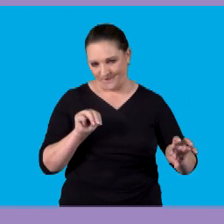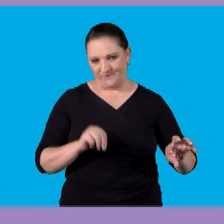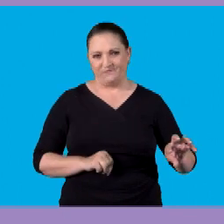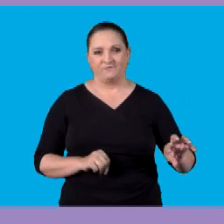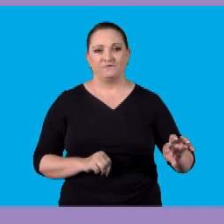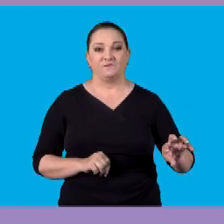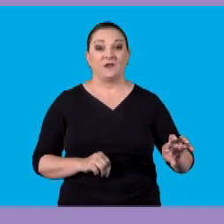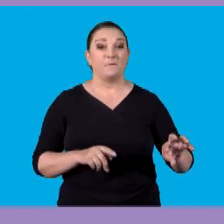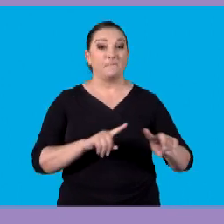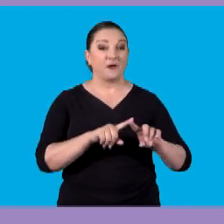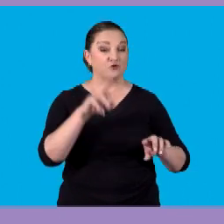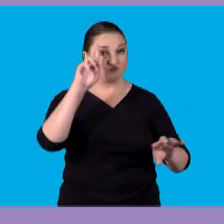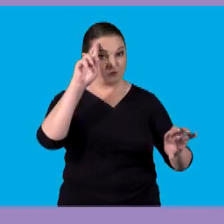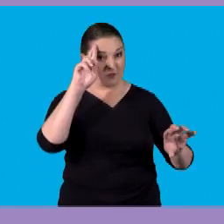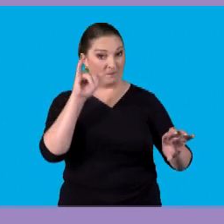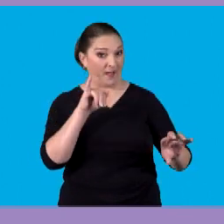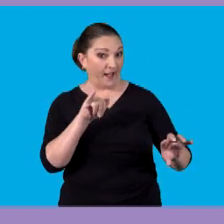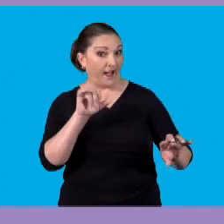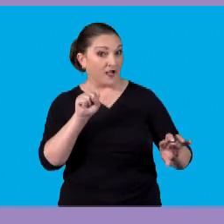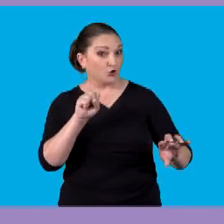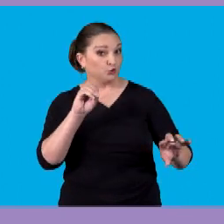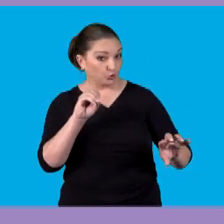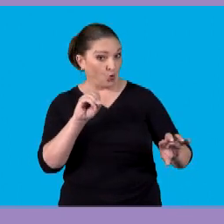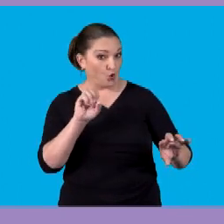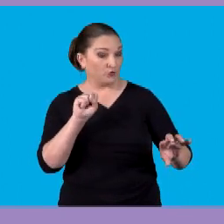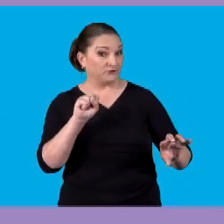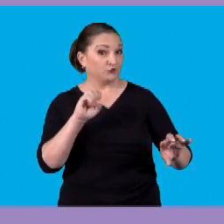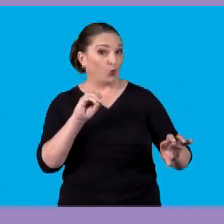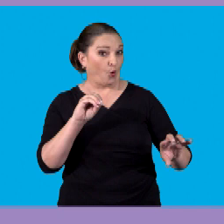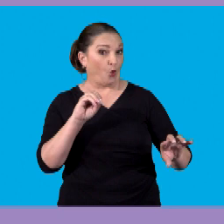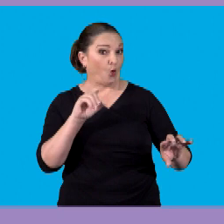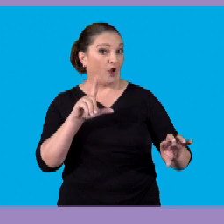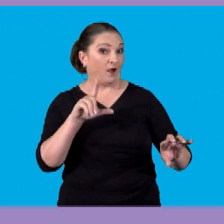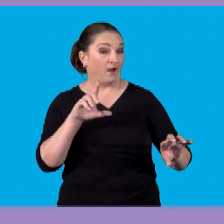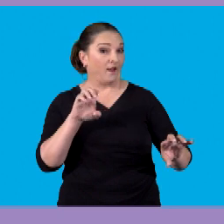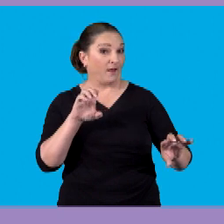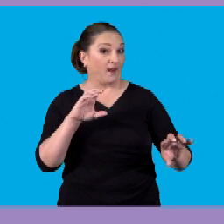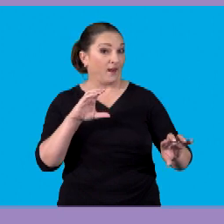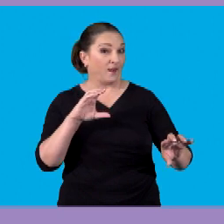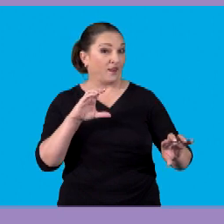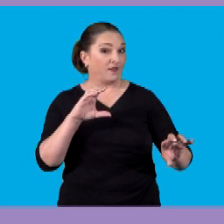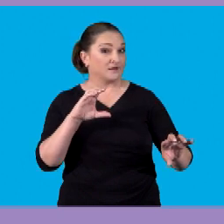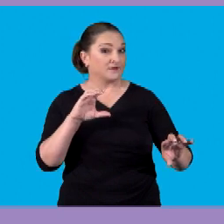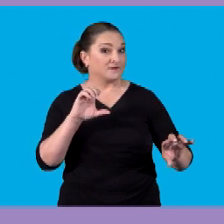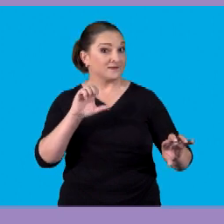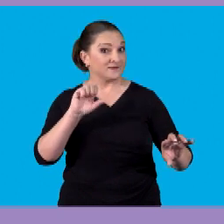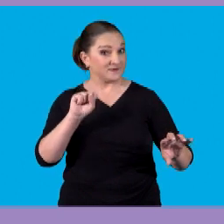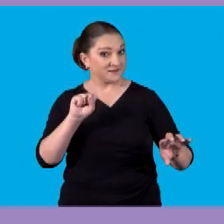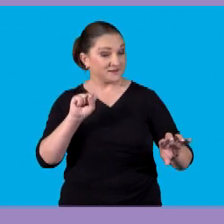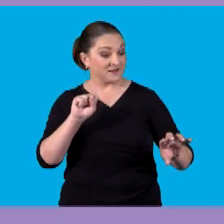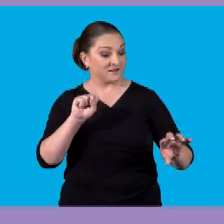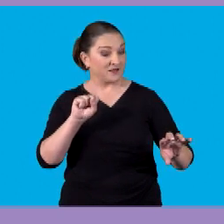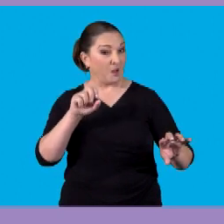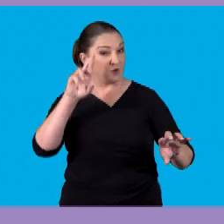we do have an isosceles trapezium, and we also have a right trapezium. With an isosceles trapezium, we'd also have